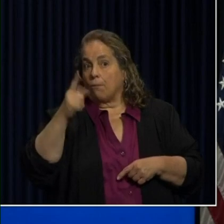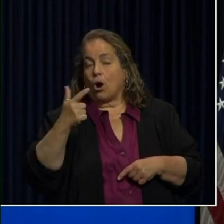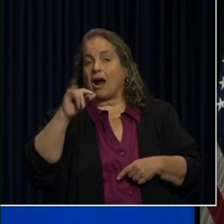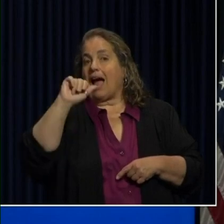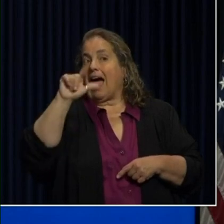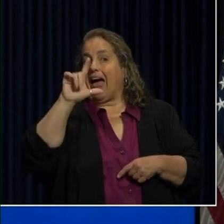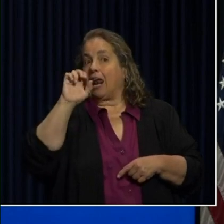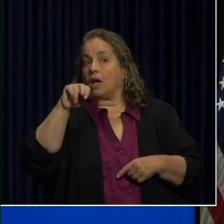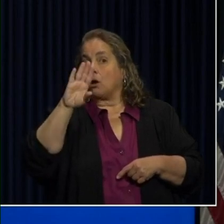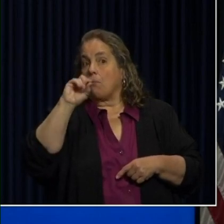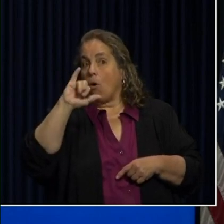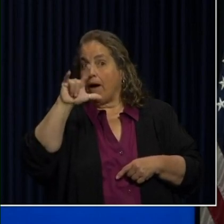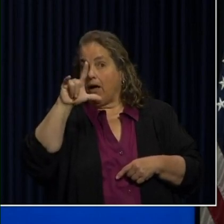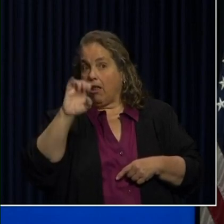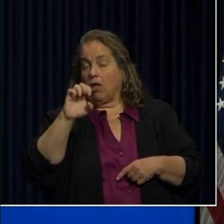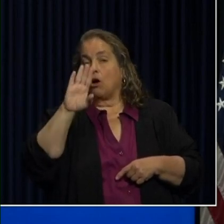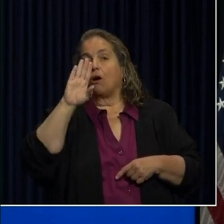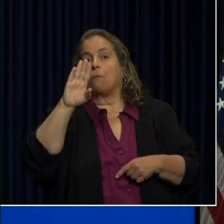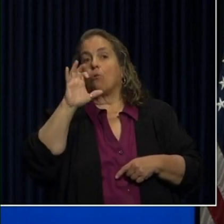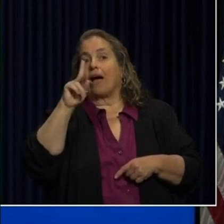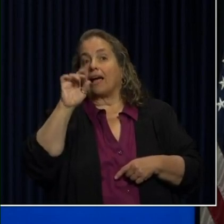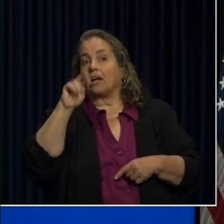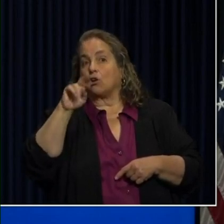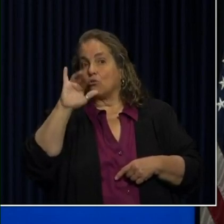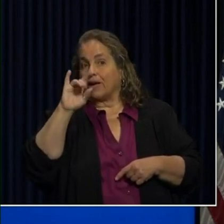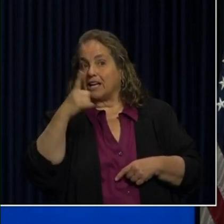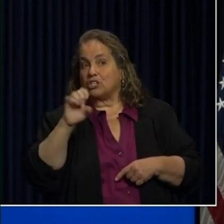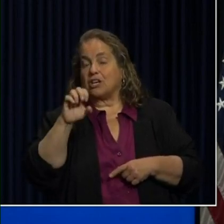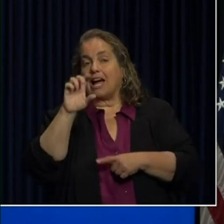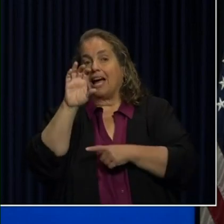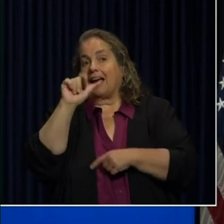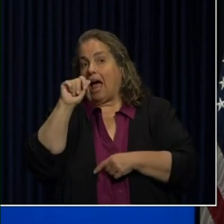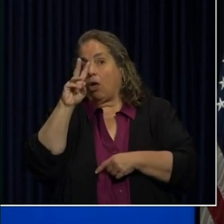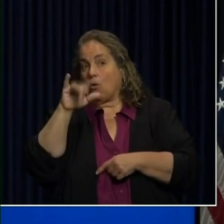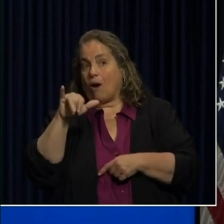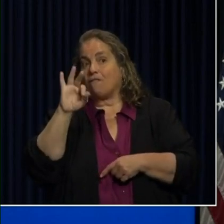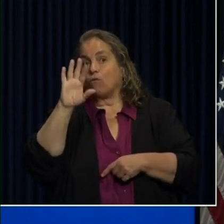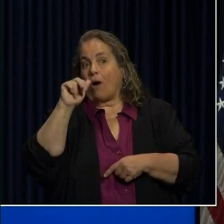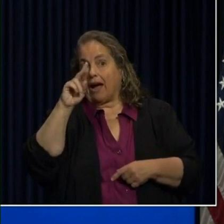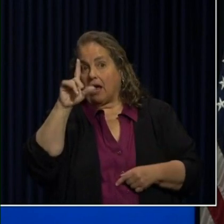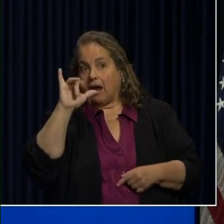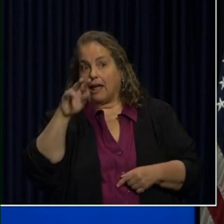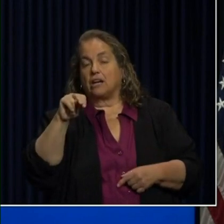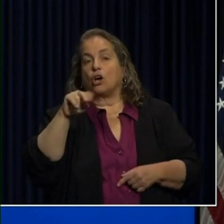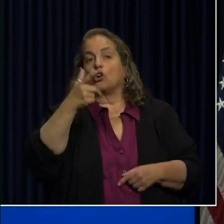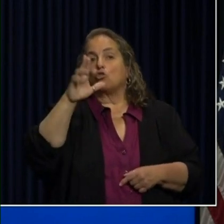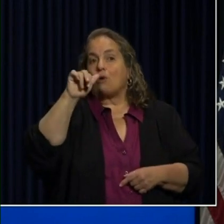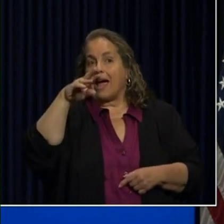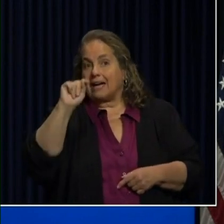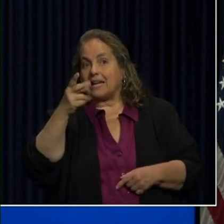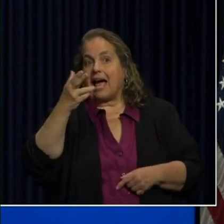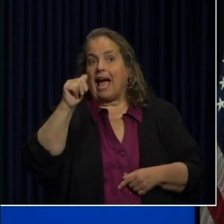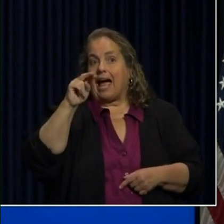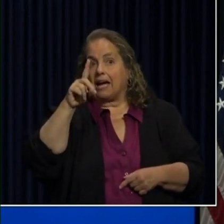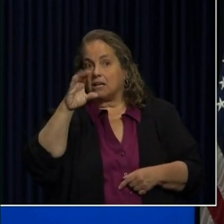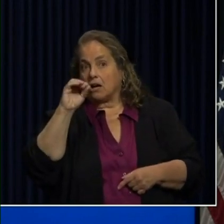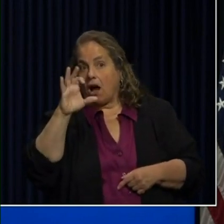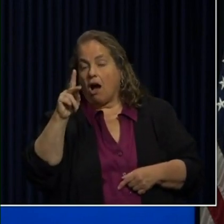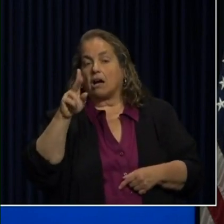Boyle, Breckenridge, Caldwell, Callaway, Franklin, Grant, Hancock, Jessamine, Knott, Knox,